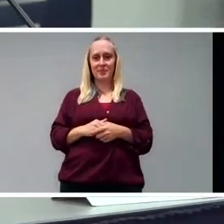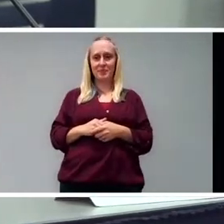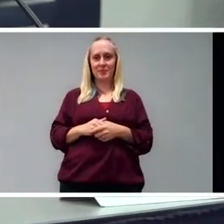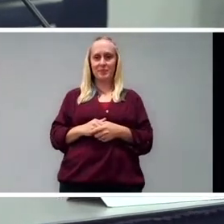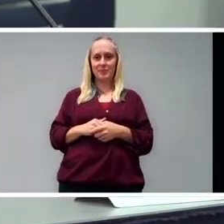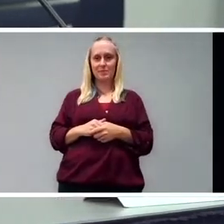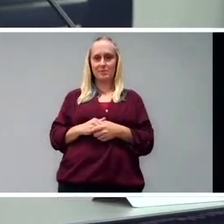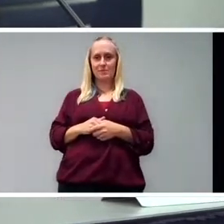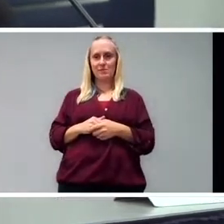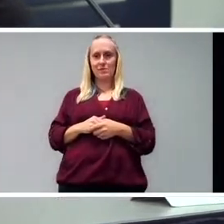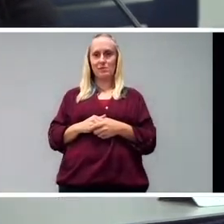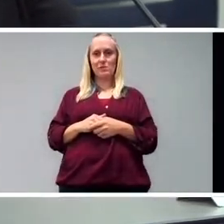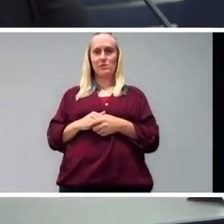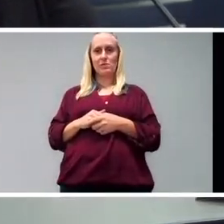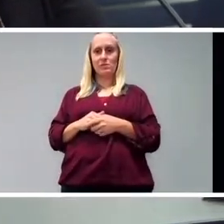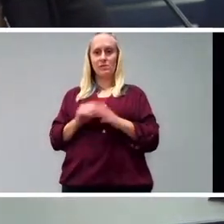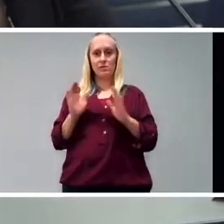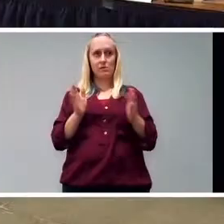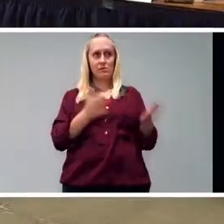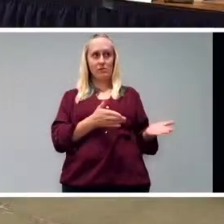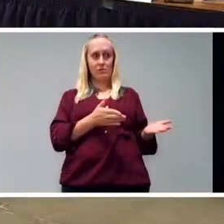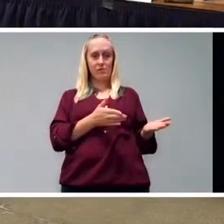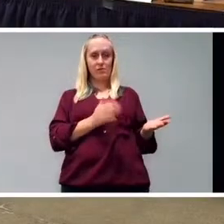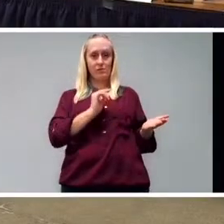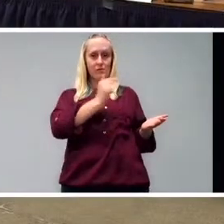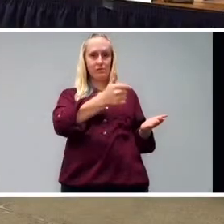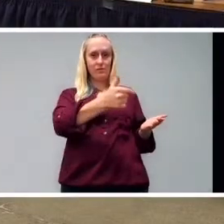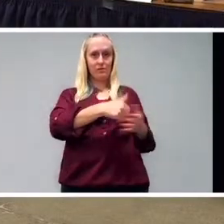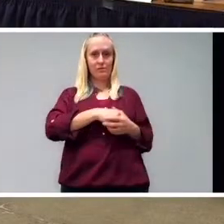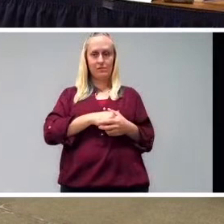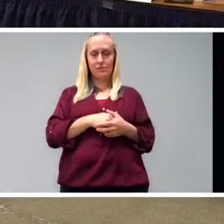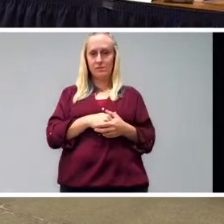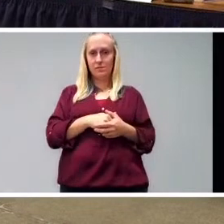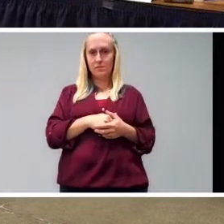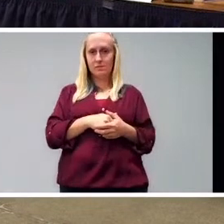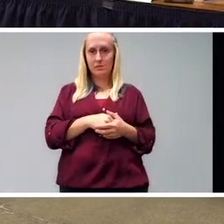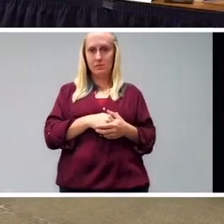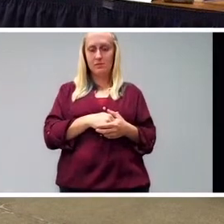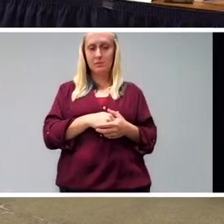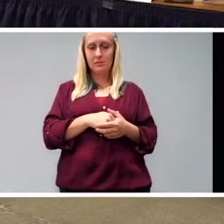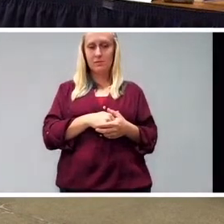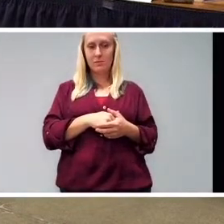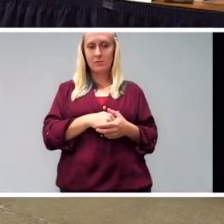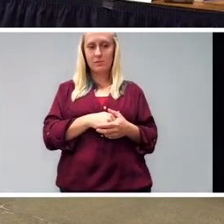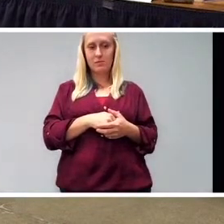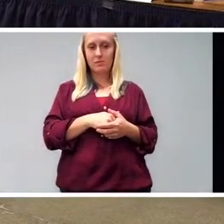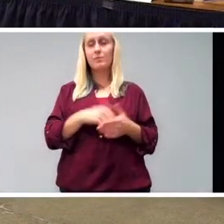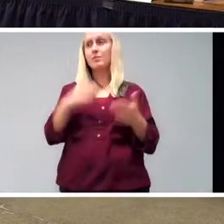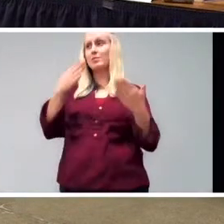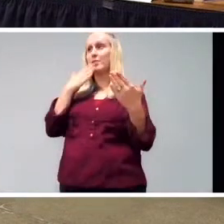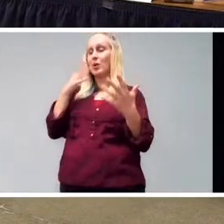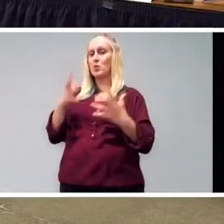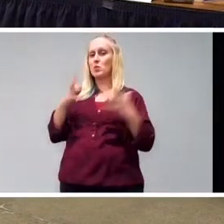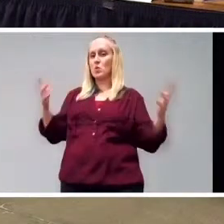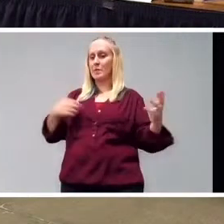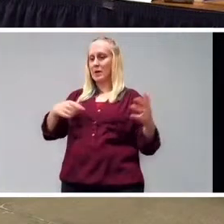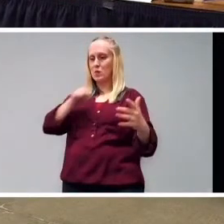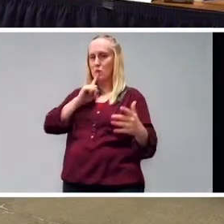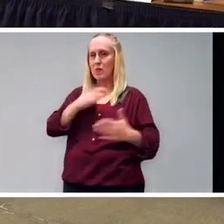Go ahead, Dr. Chandigar. Do I push this and speak? Thank you very much. I really